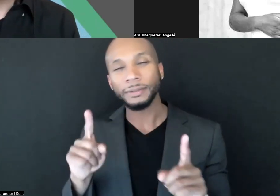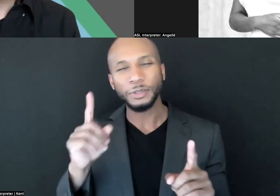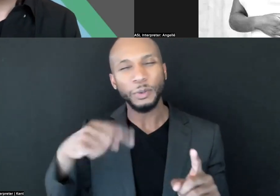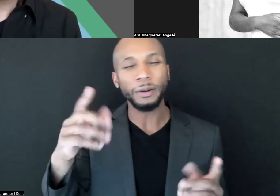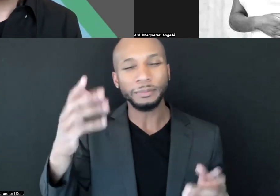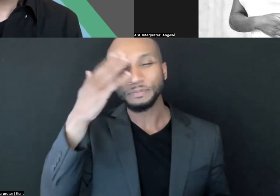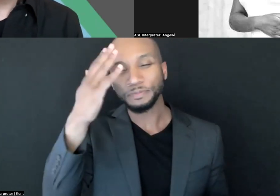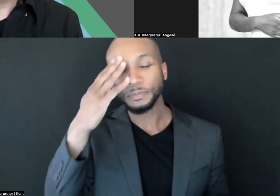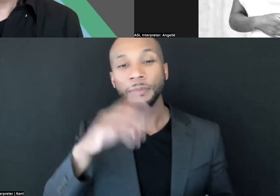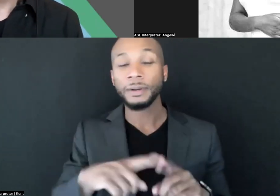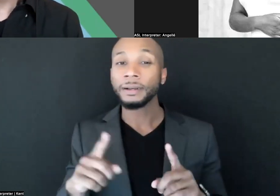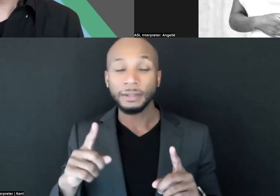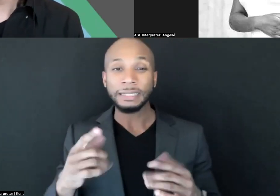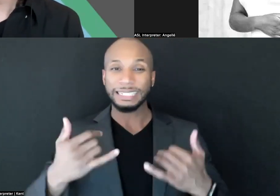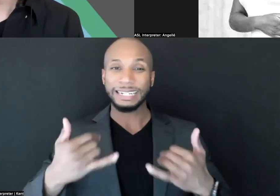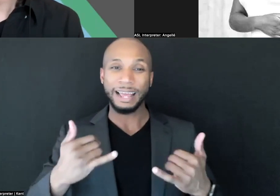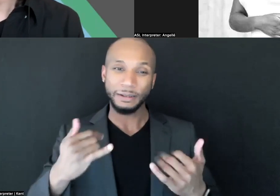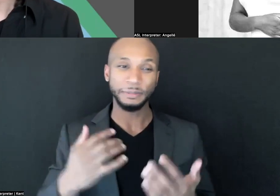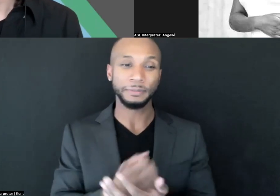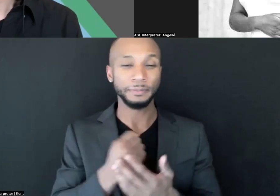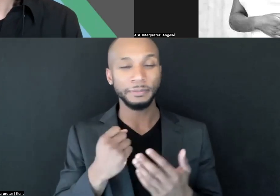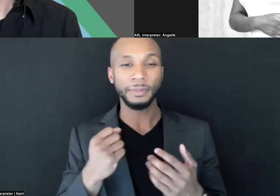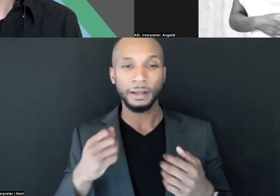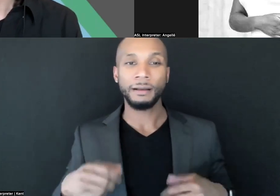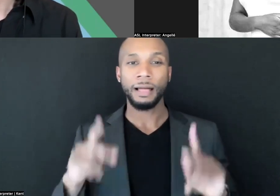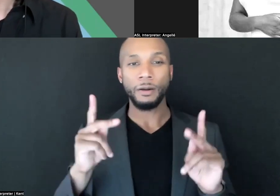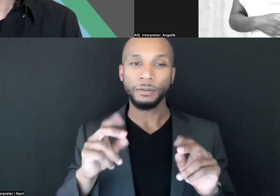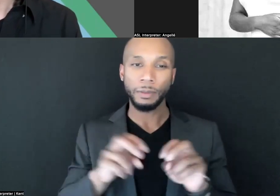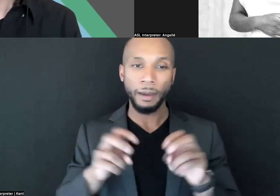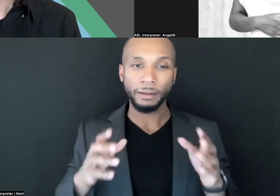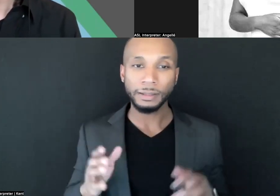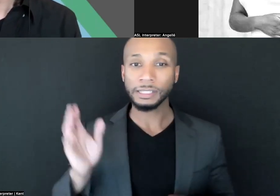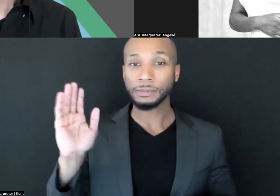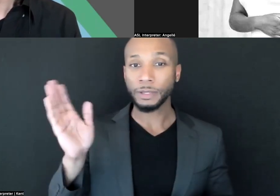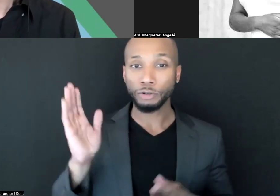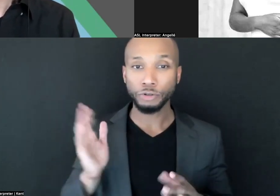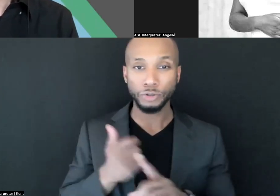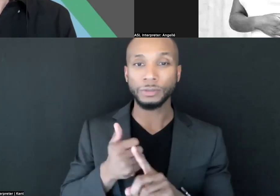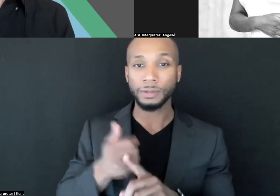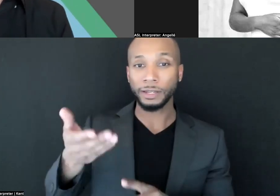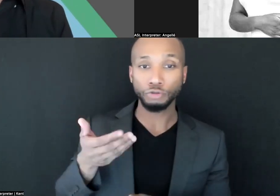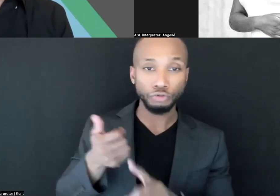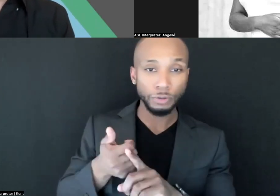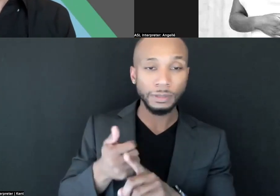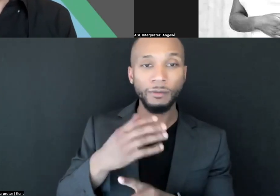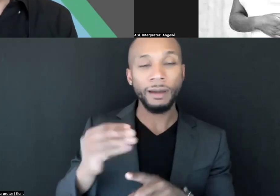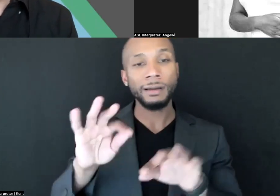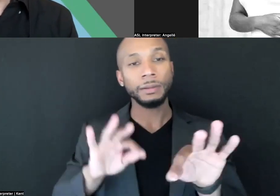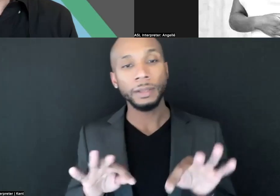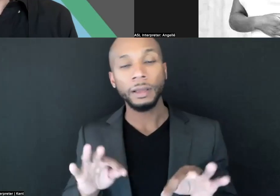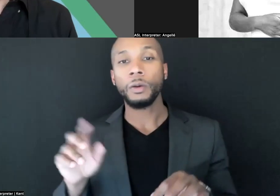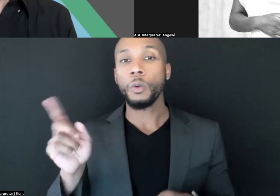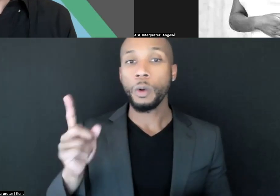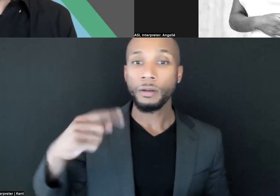without further ado, let's let our speakers introduce themselves and tell us where they